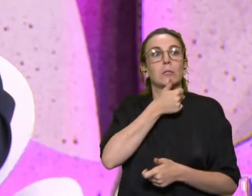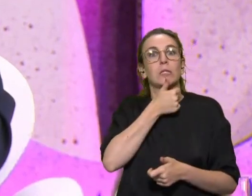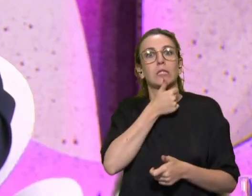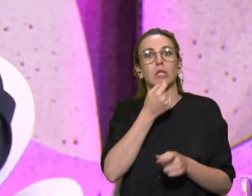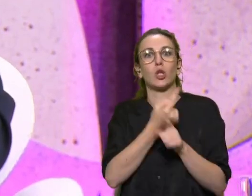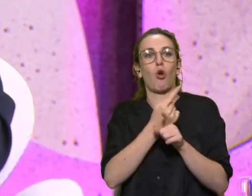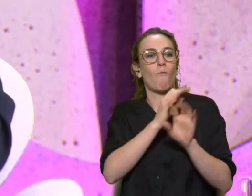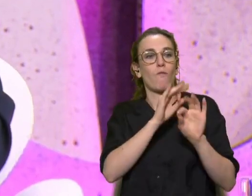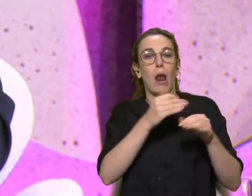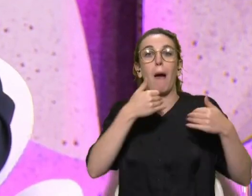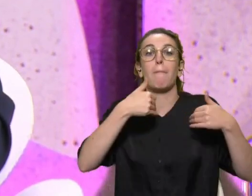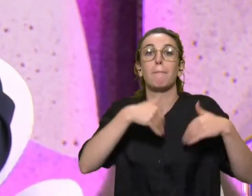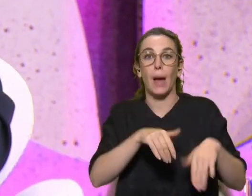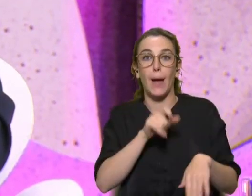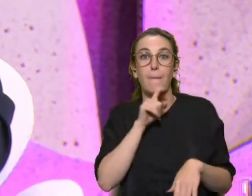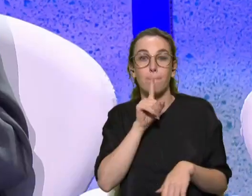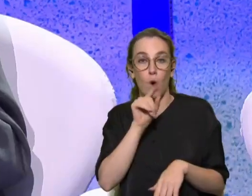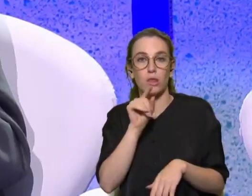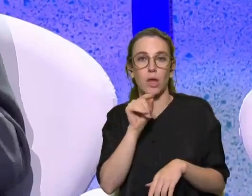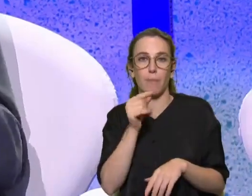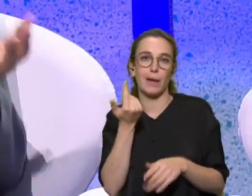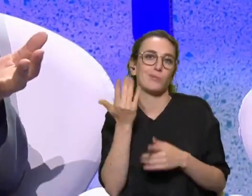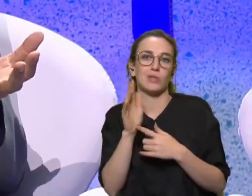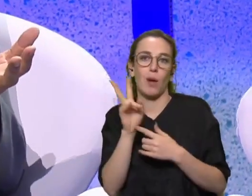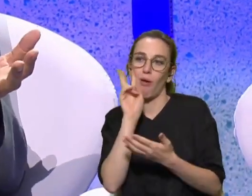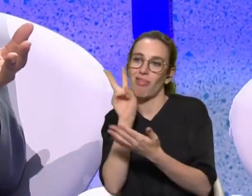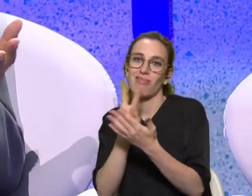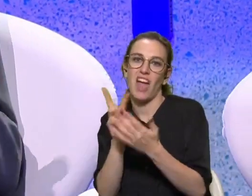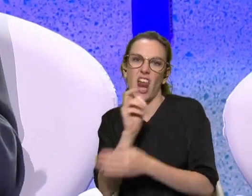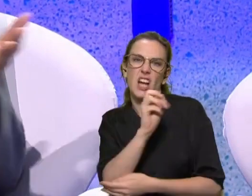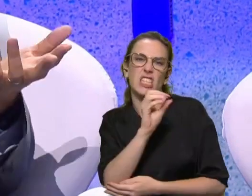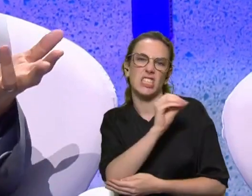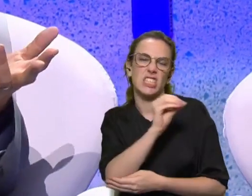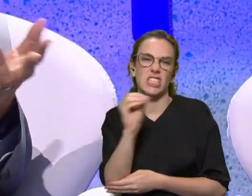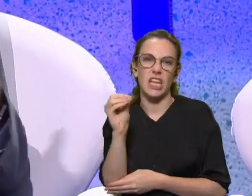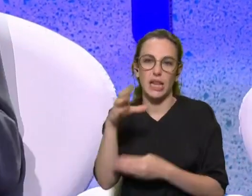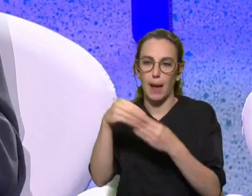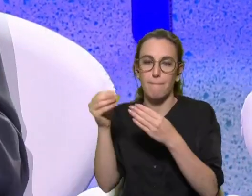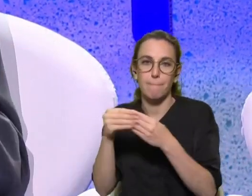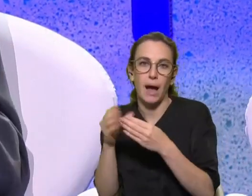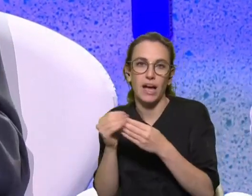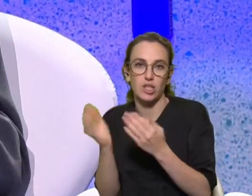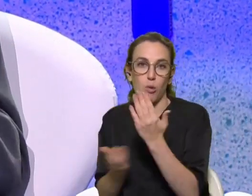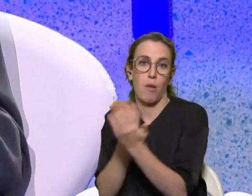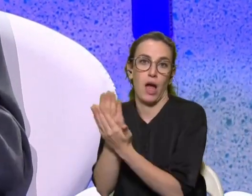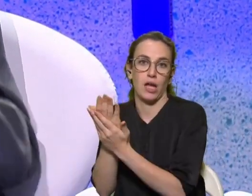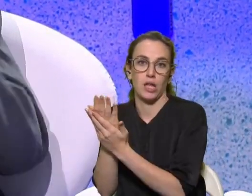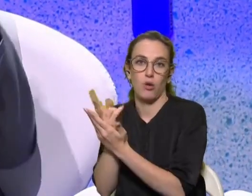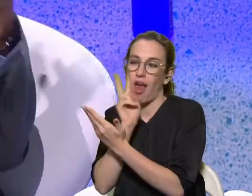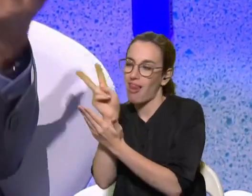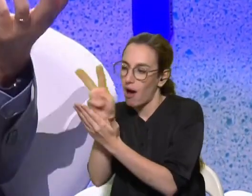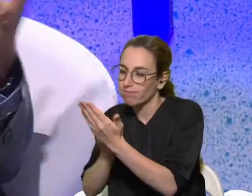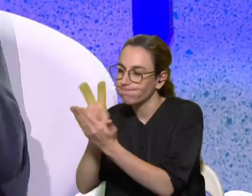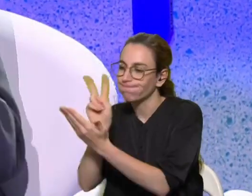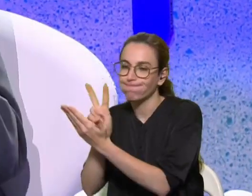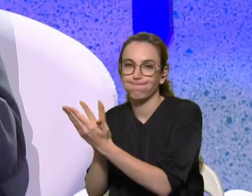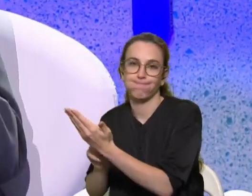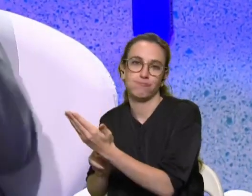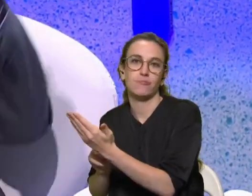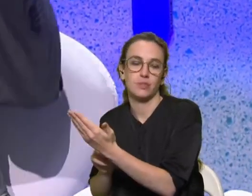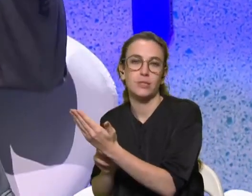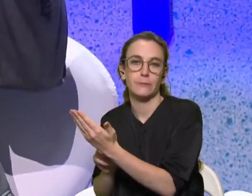always will be a human being making the final decision, but you can read 300 pages of an